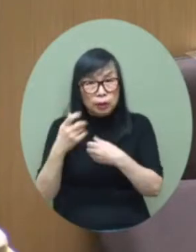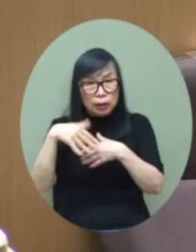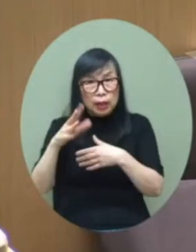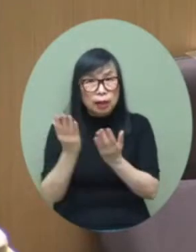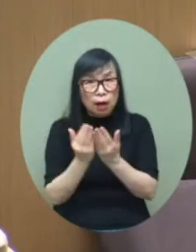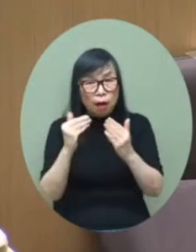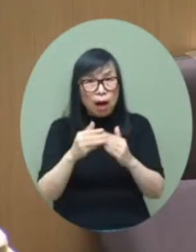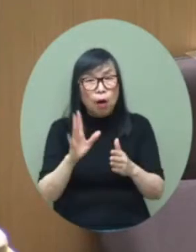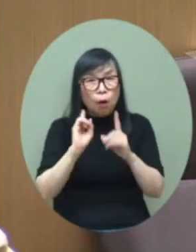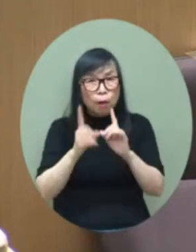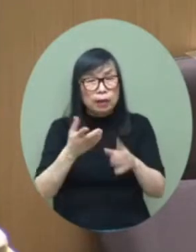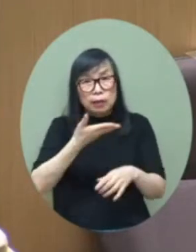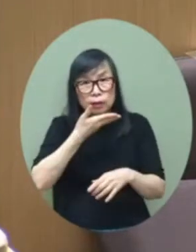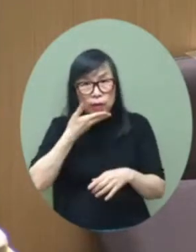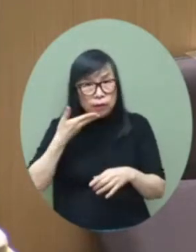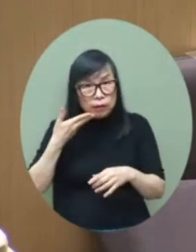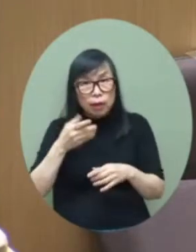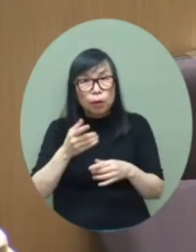driver